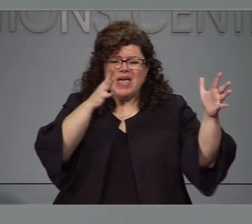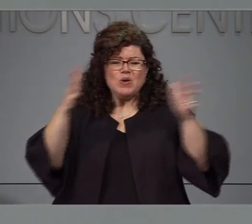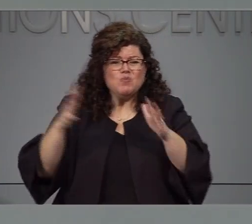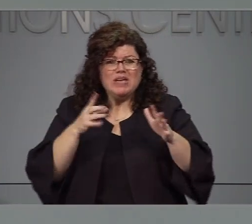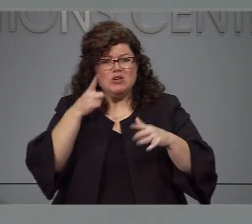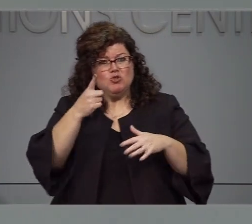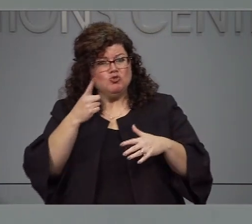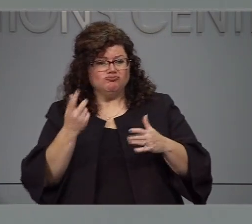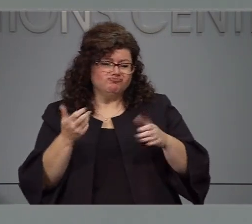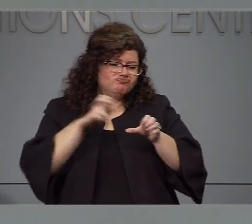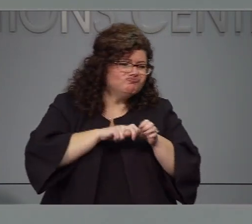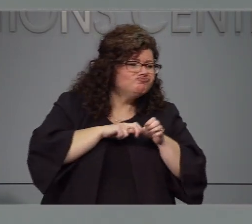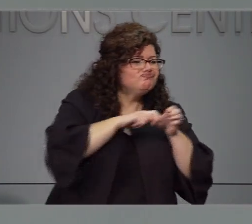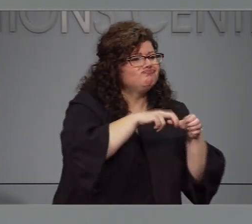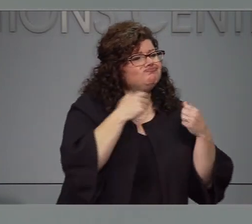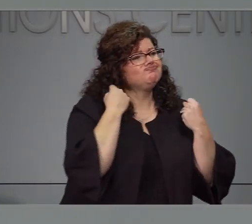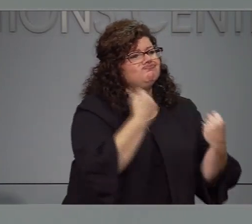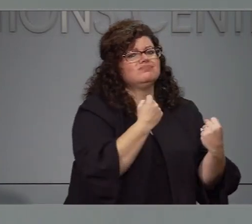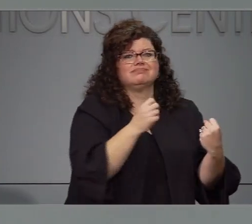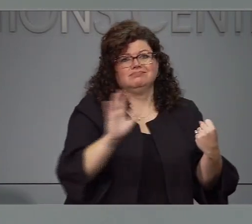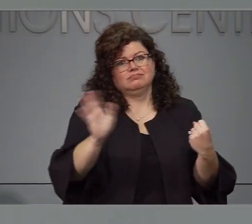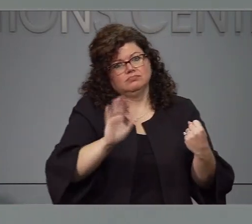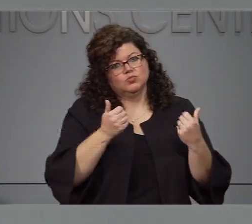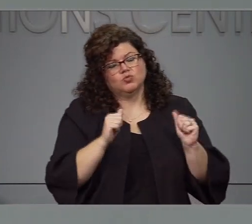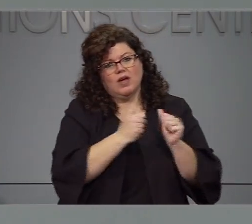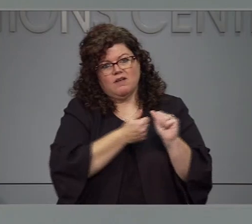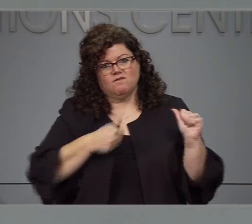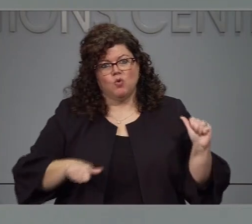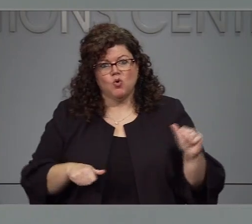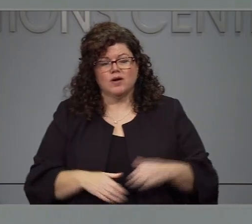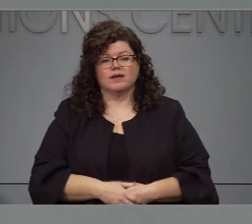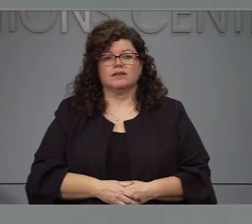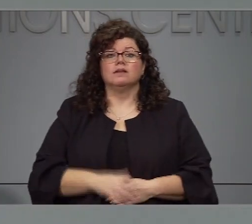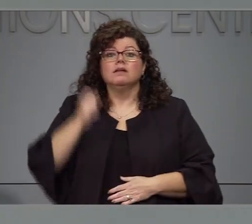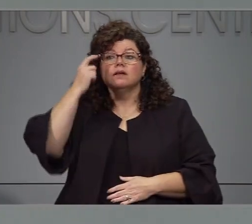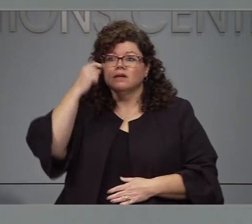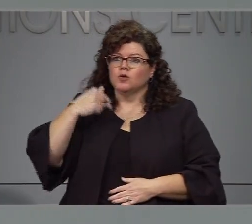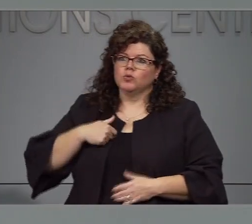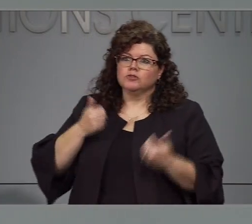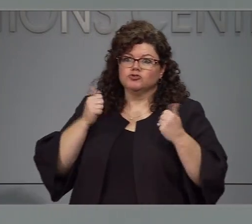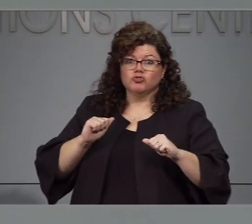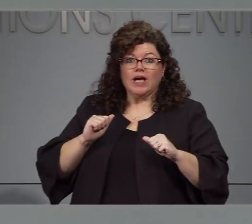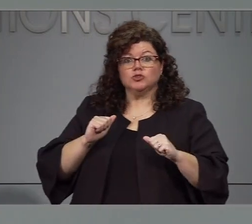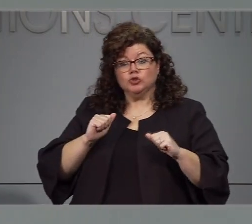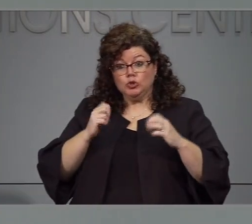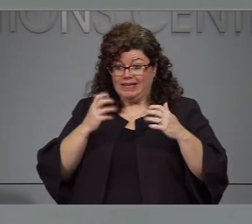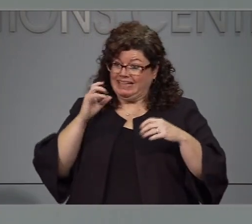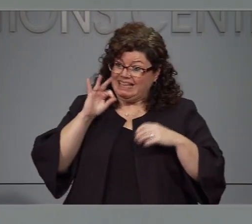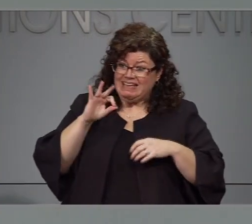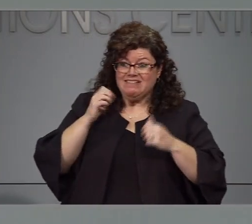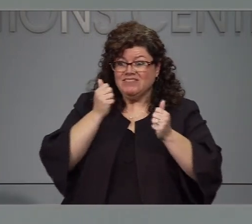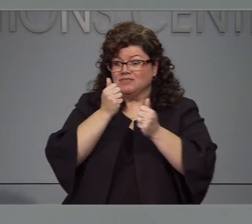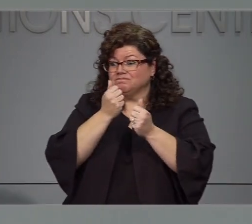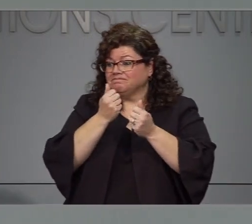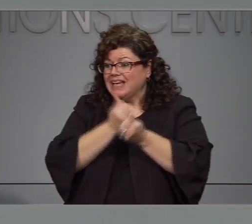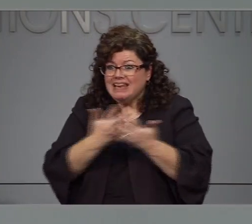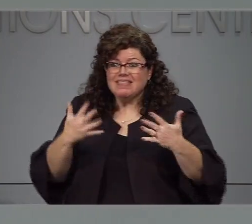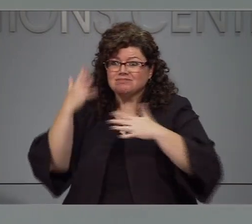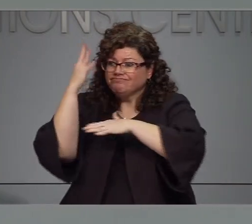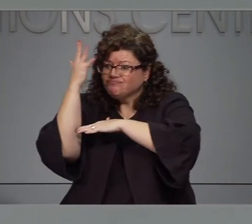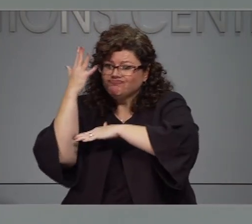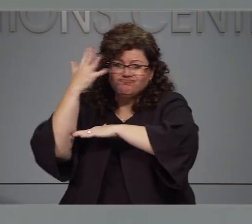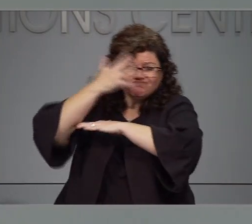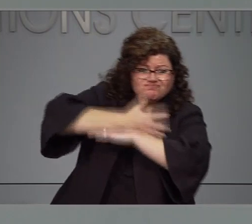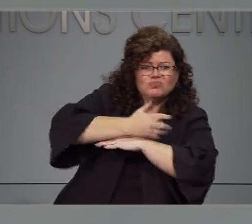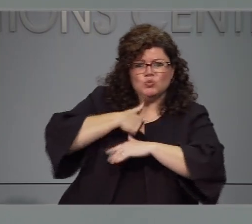working very hard to restore the mobility as quick as possible, but our safety is our first priority. Even after the storm